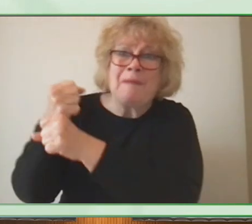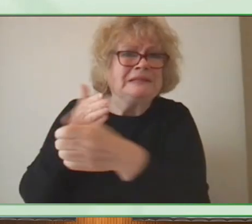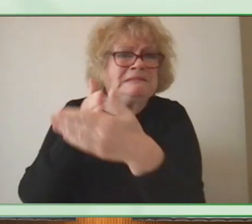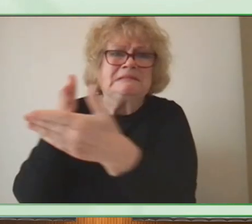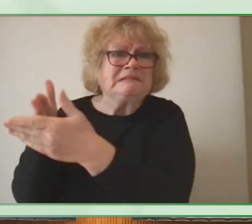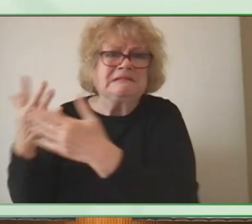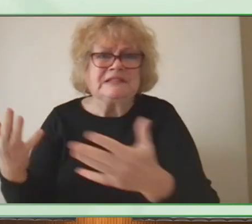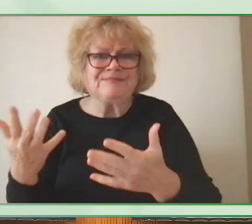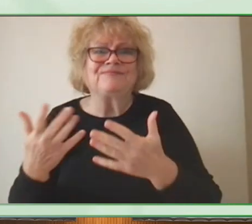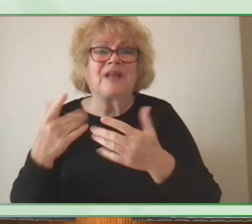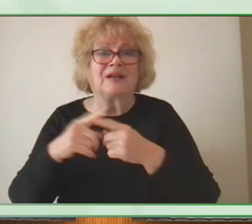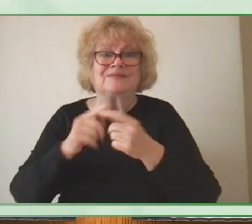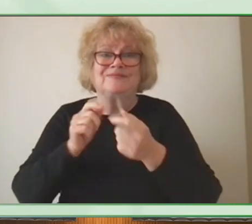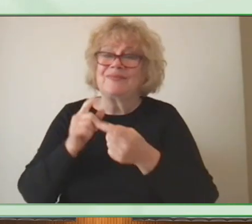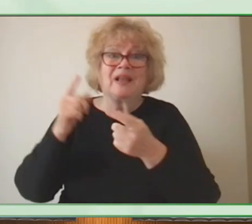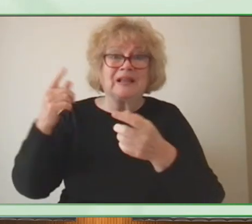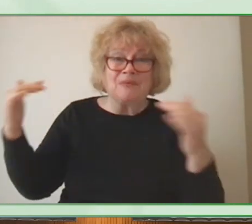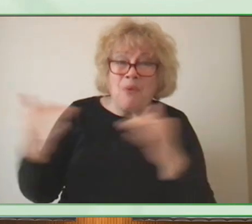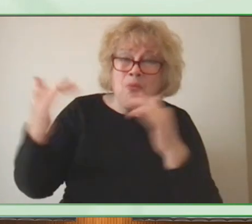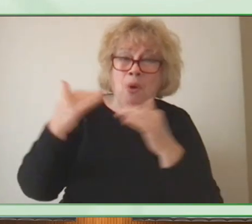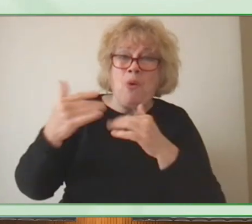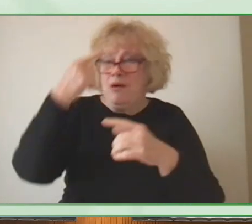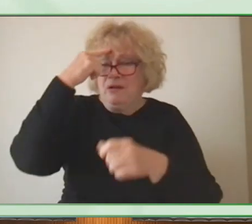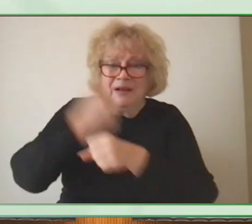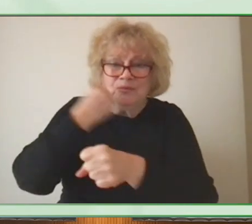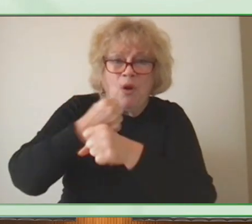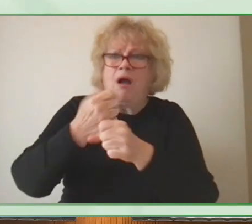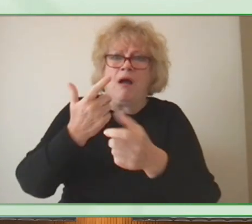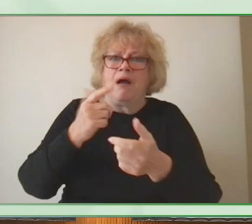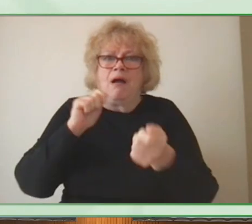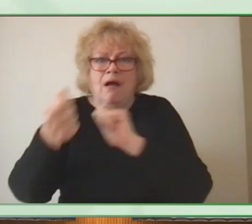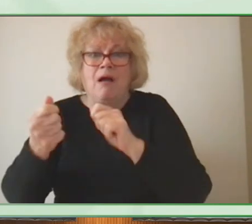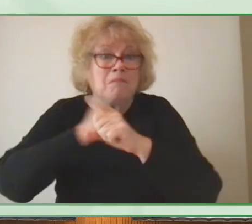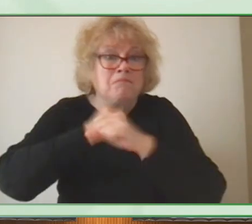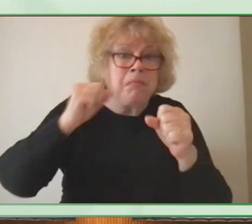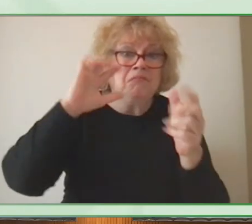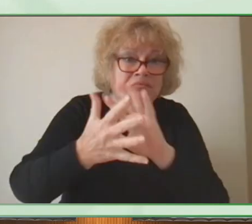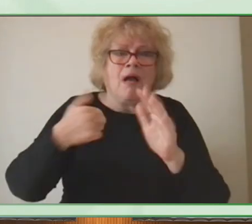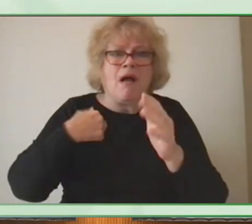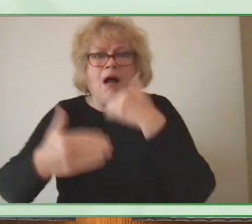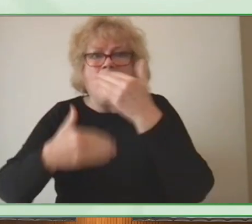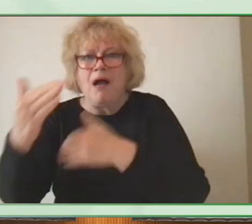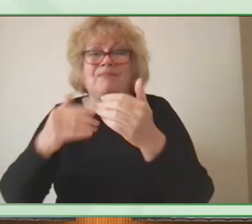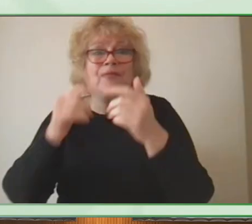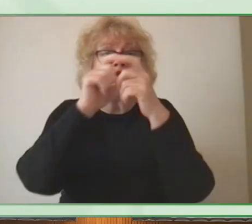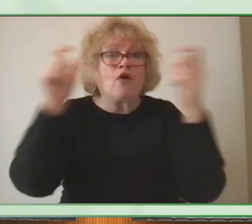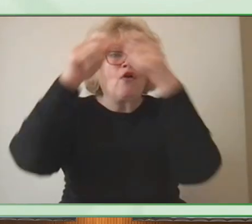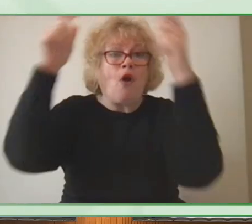supportive mechanism at the same time which we have CRPD ratified and all